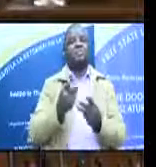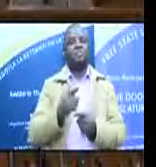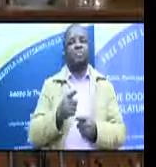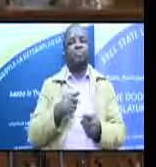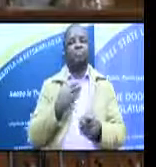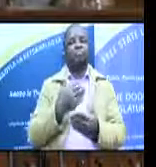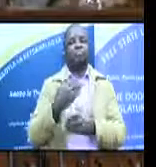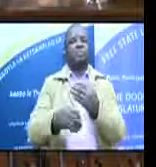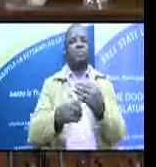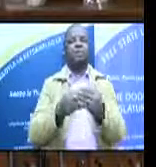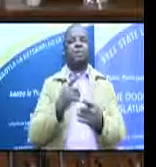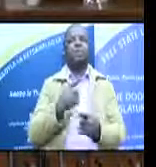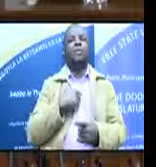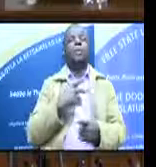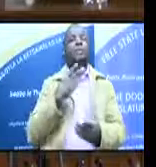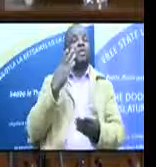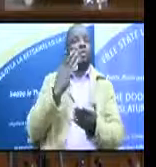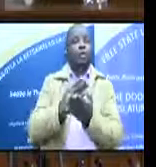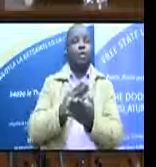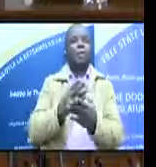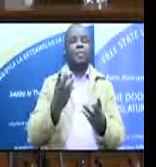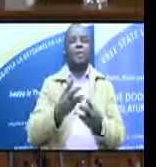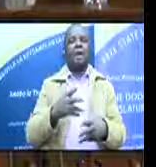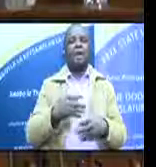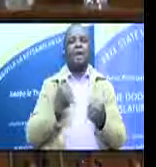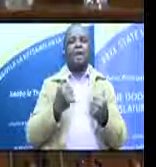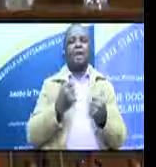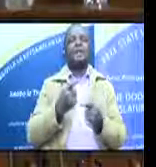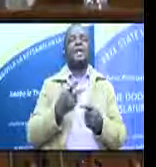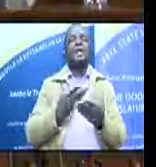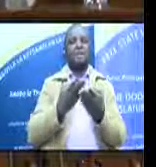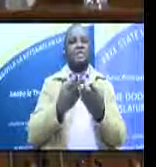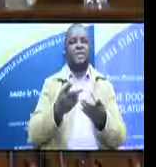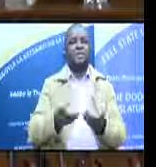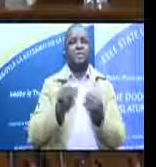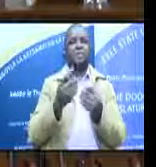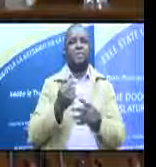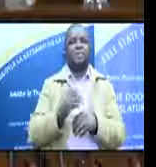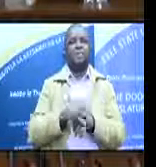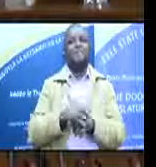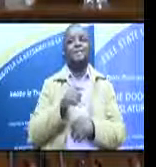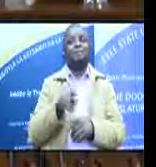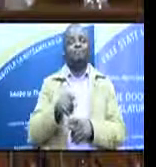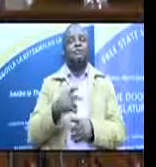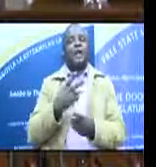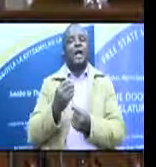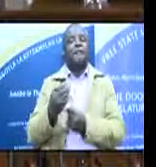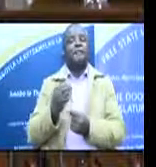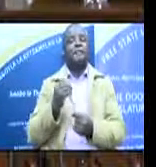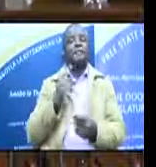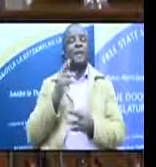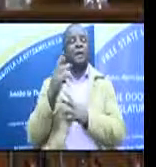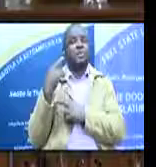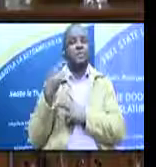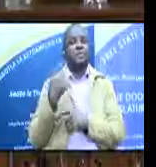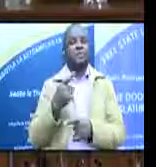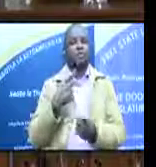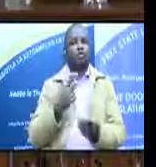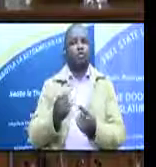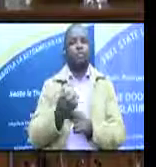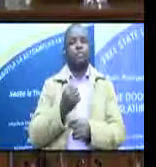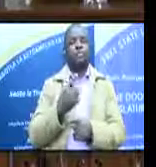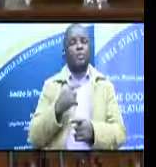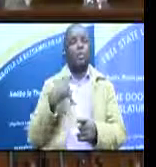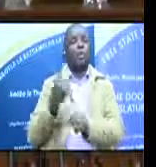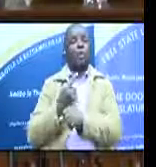health care services to all. This is the constitutional obligation that we are committed to and that we shall always strive